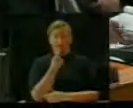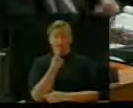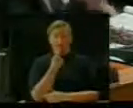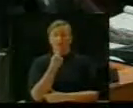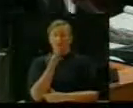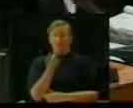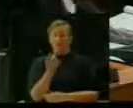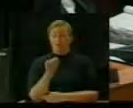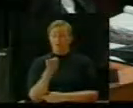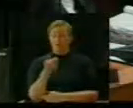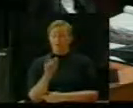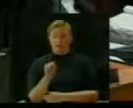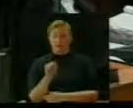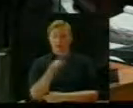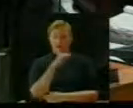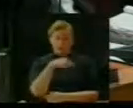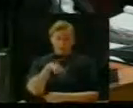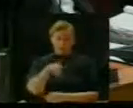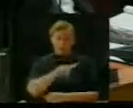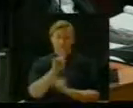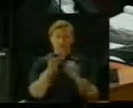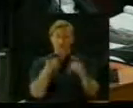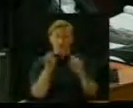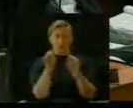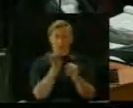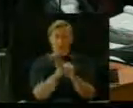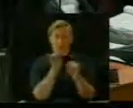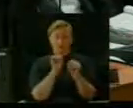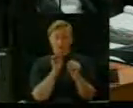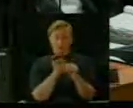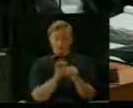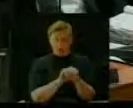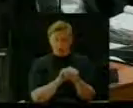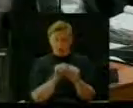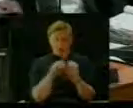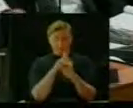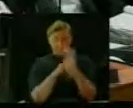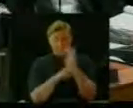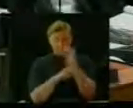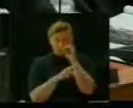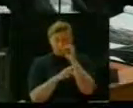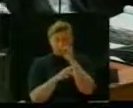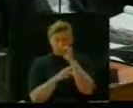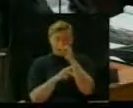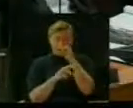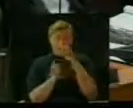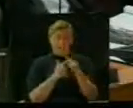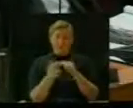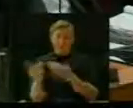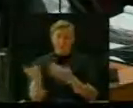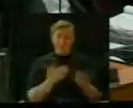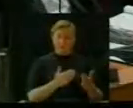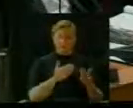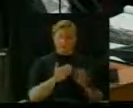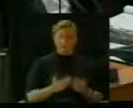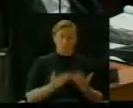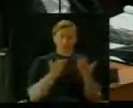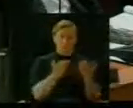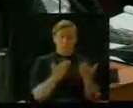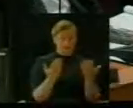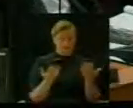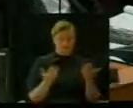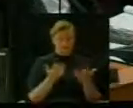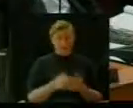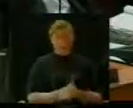to the Ethics Committee, would you guys go work on a policy and bring us the recommendations, I would assume that you all would do that. One.